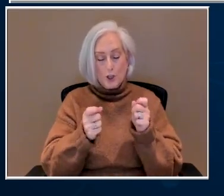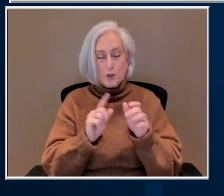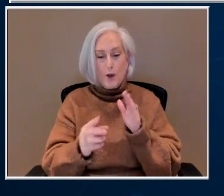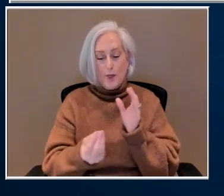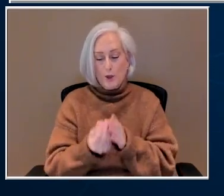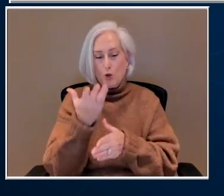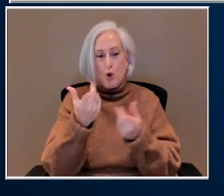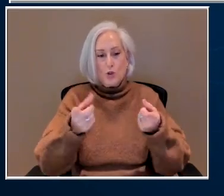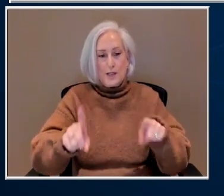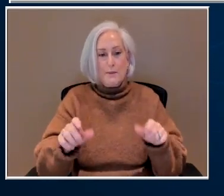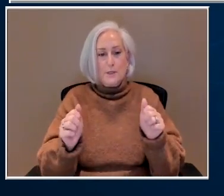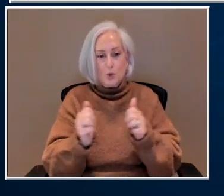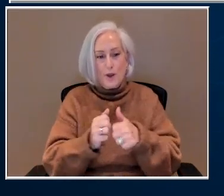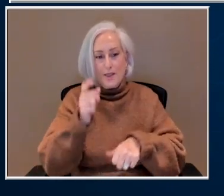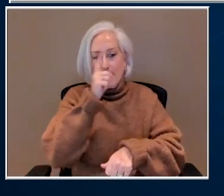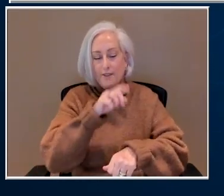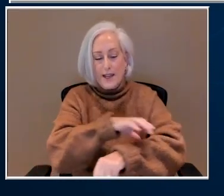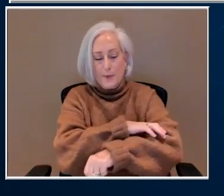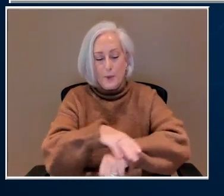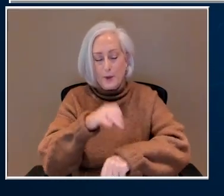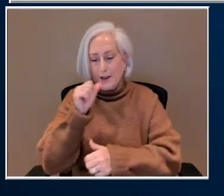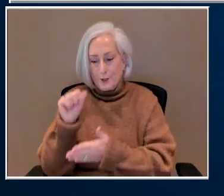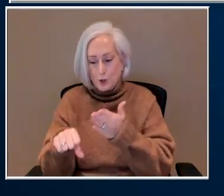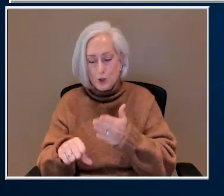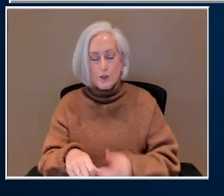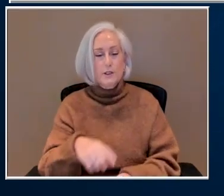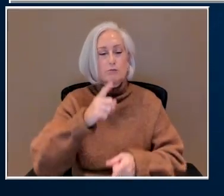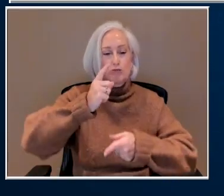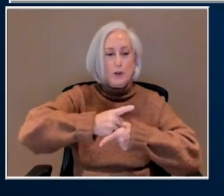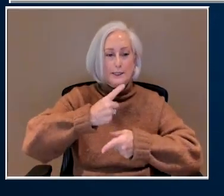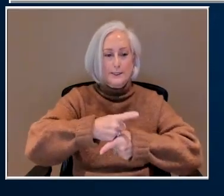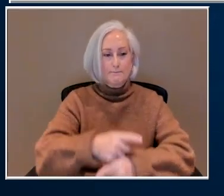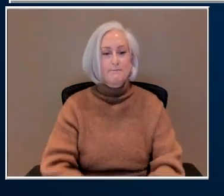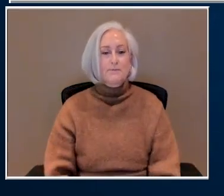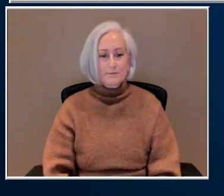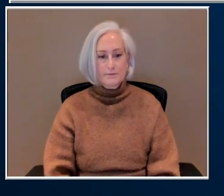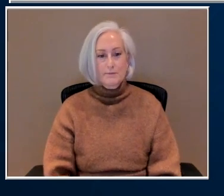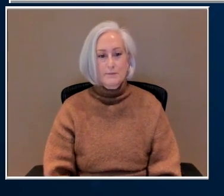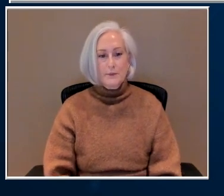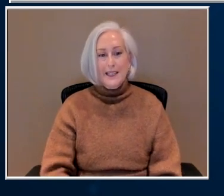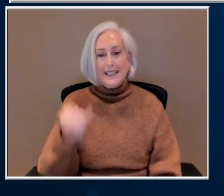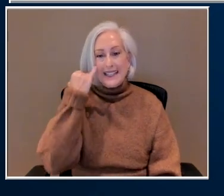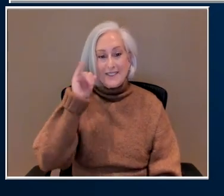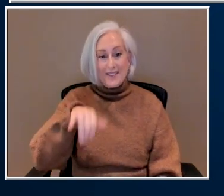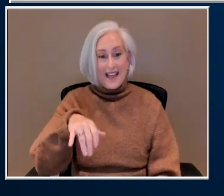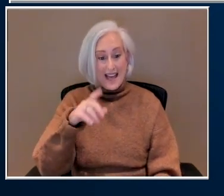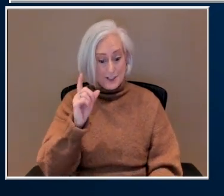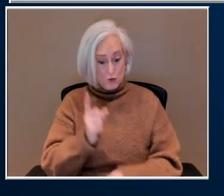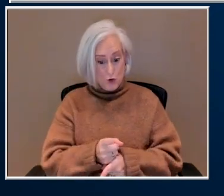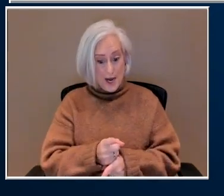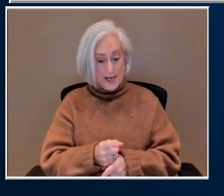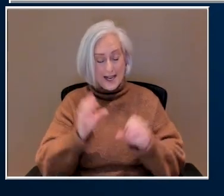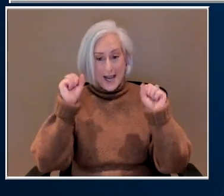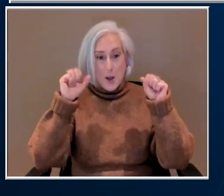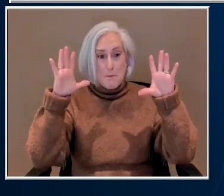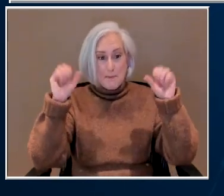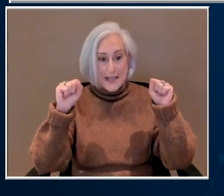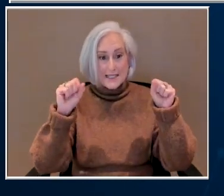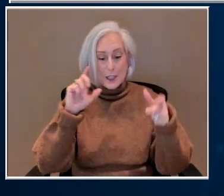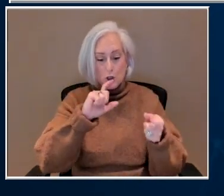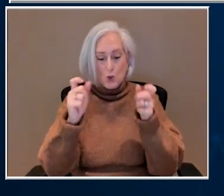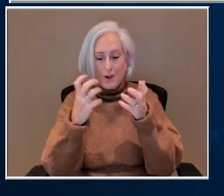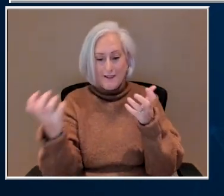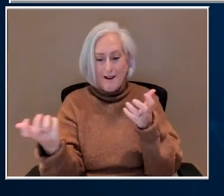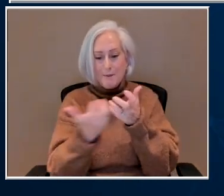not surgery, correct? That's correct. She says, if so, that is amazing to be able to also accommodate for this future